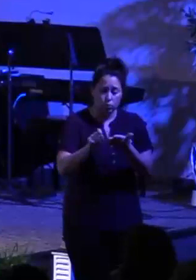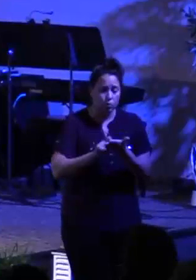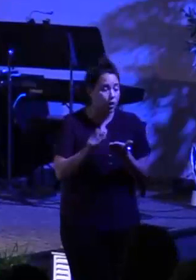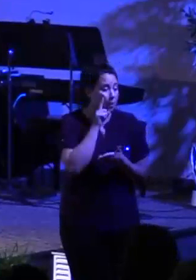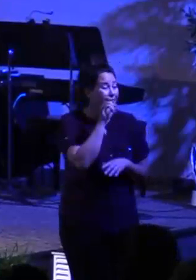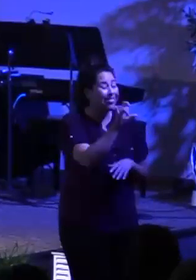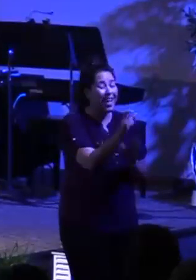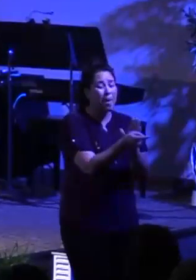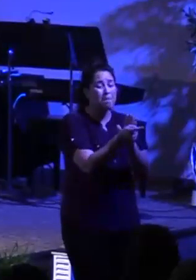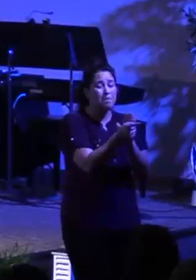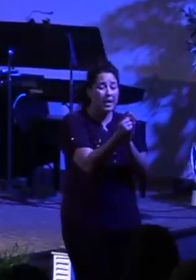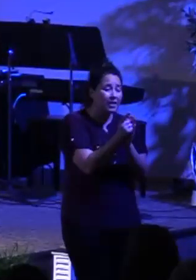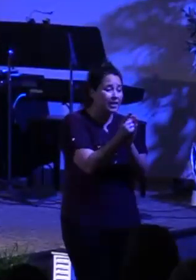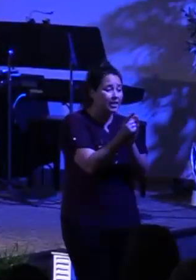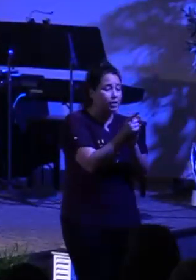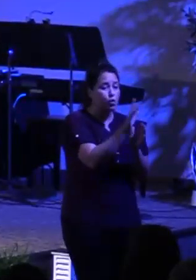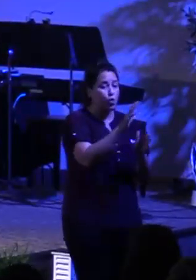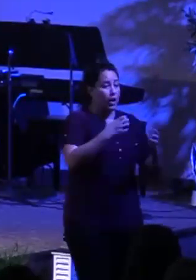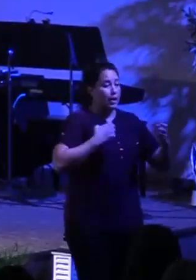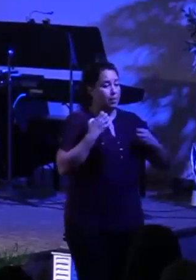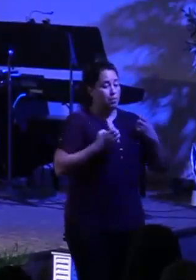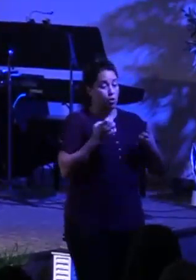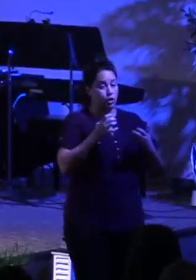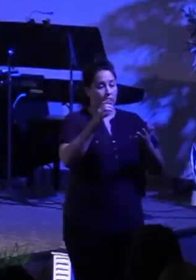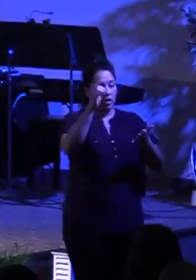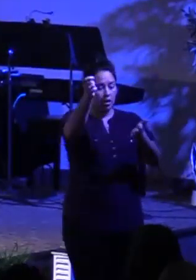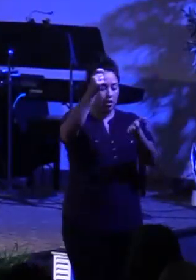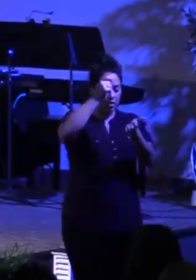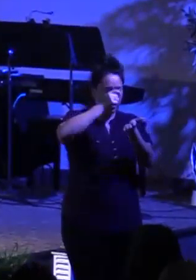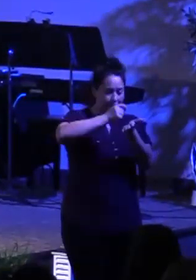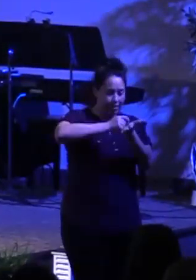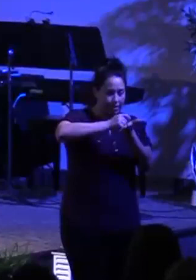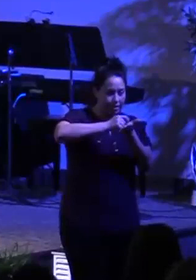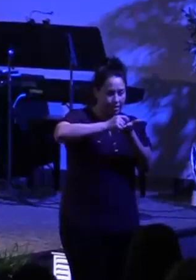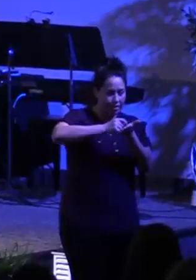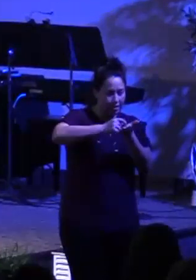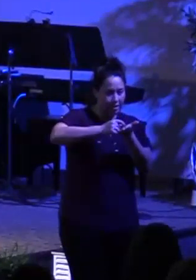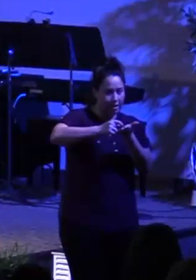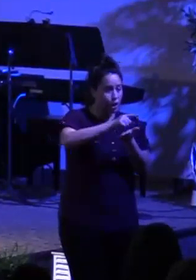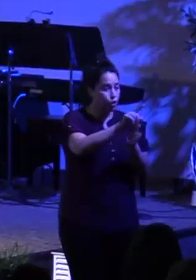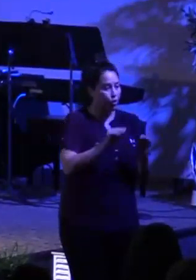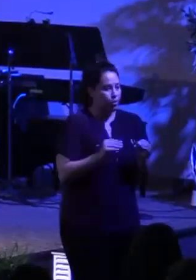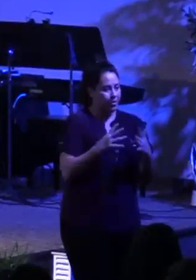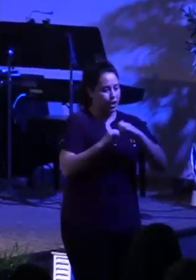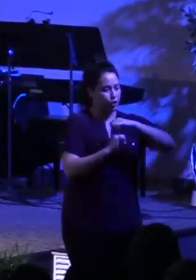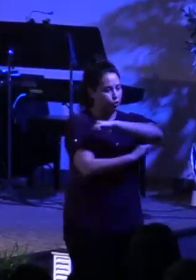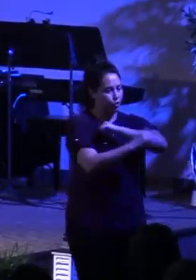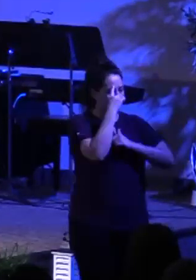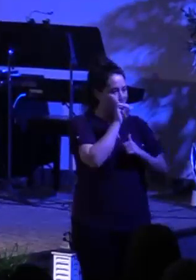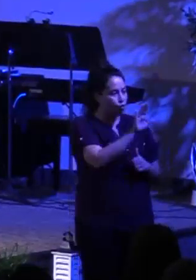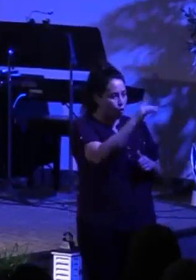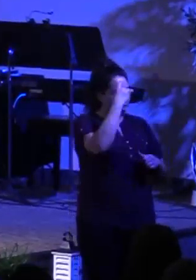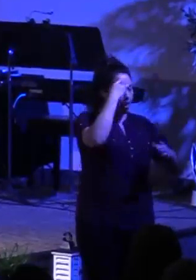the minute your emotion hits the page with words, you're giving structure to your thoughts. And you can